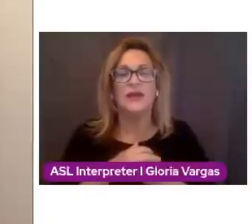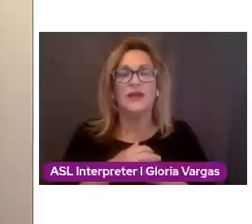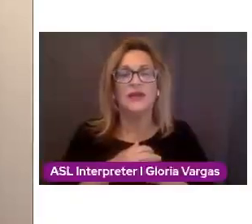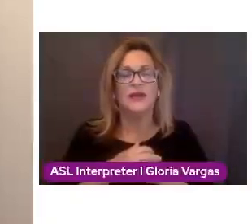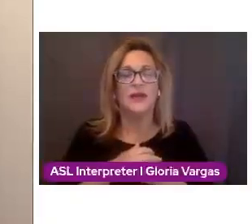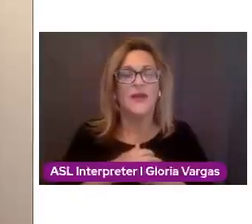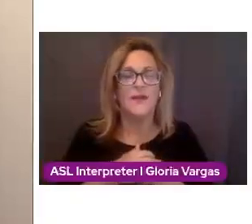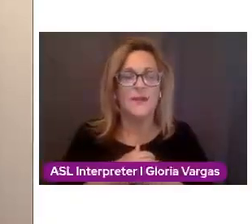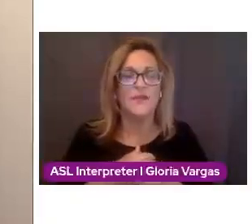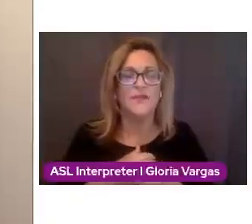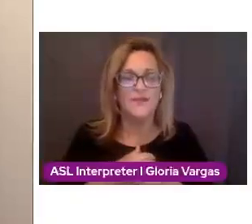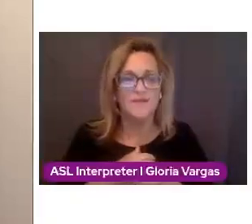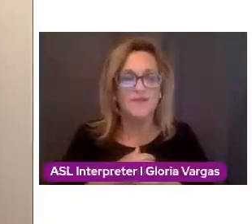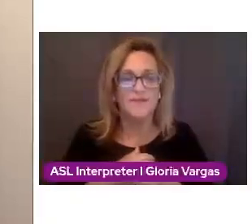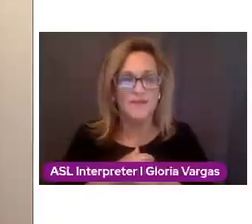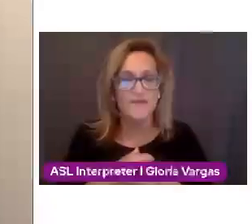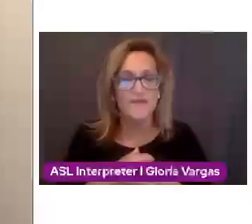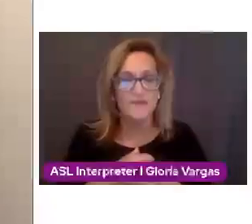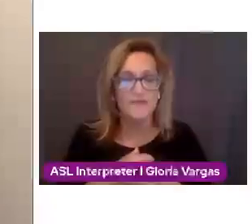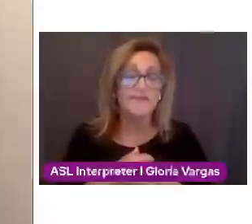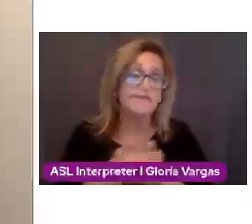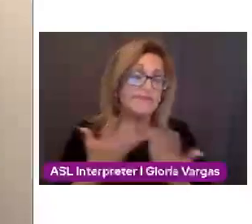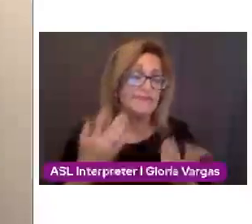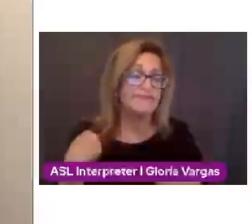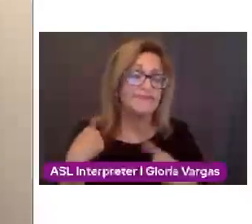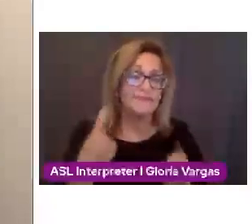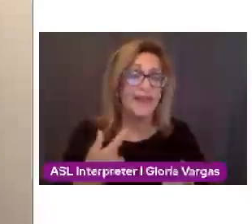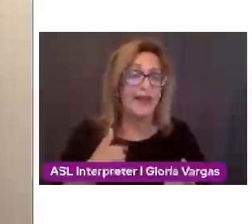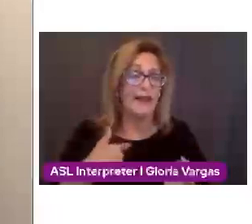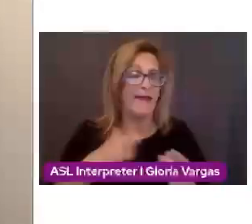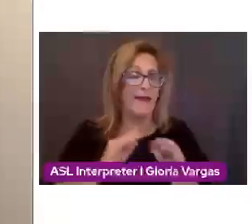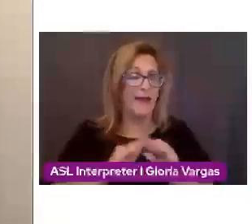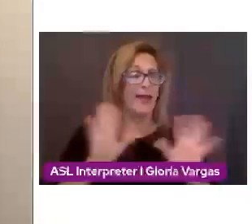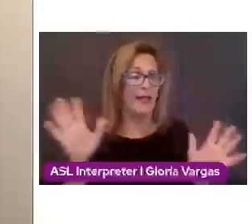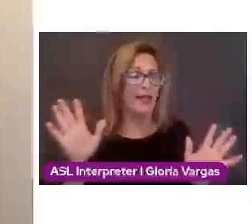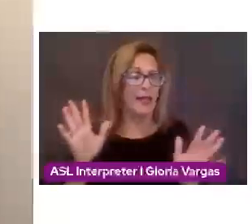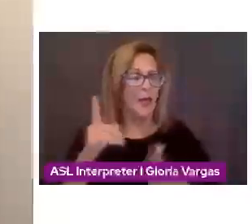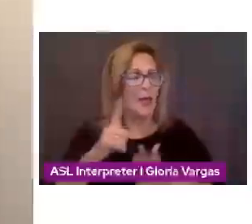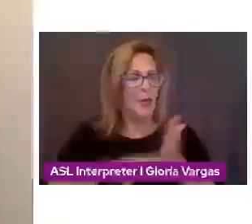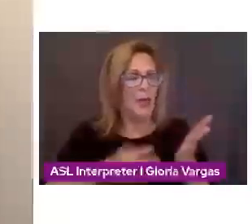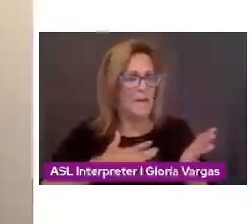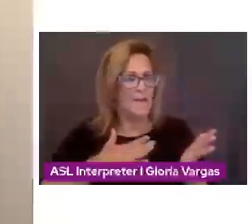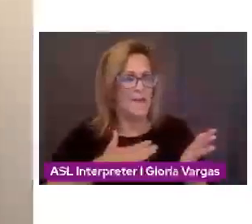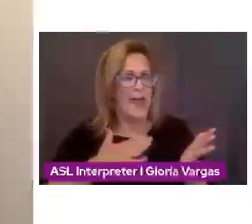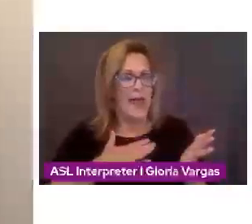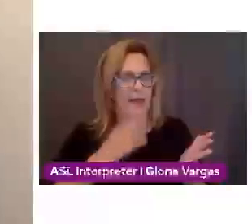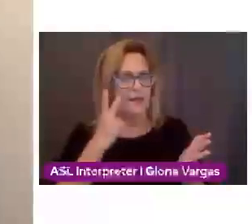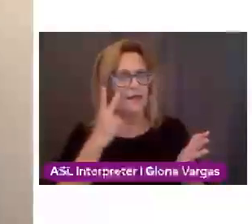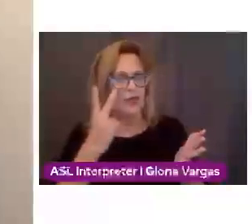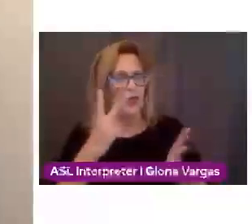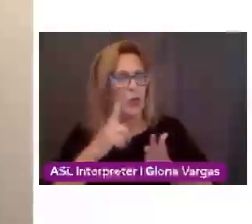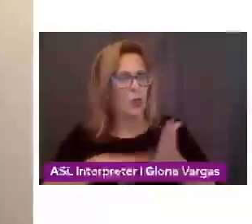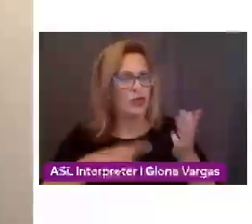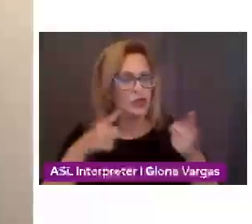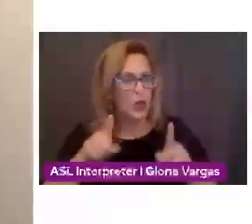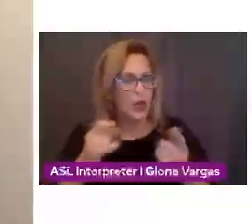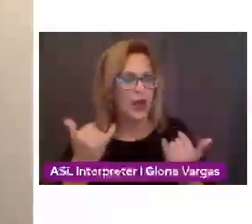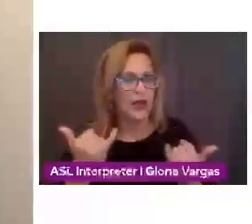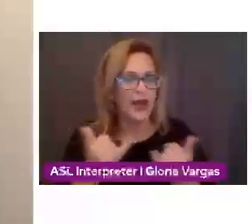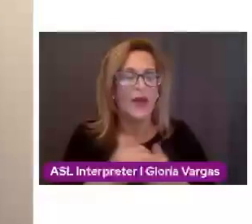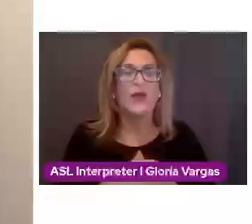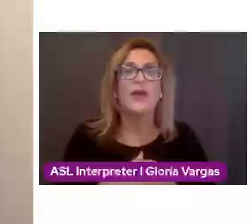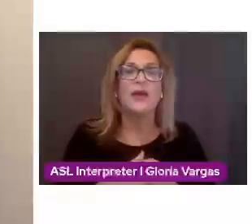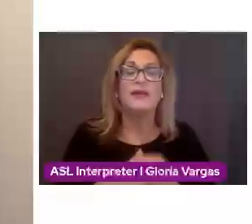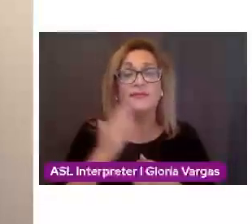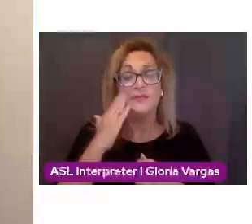think I have made myself very clear my view and what's going on here. And it's that while, yes, we must